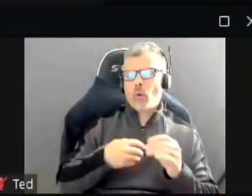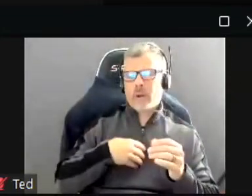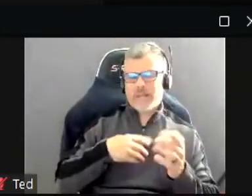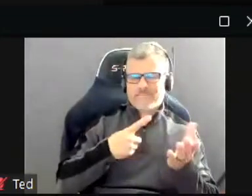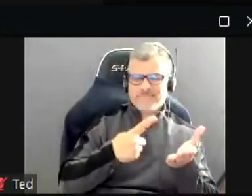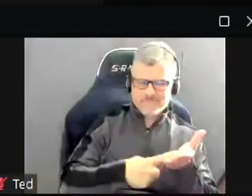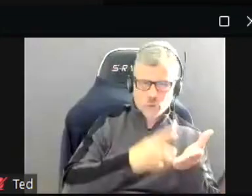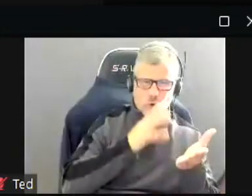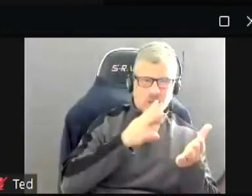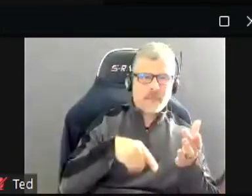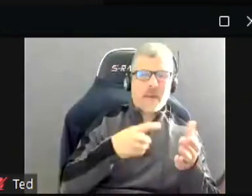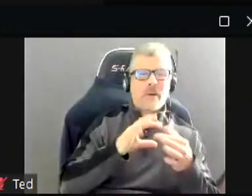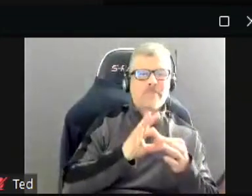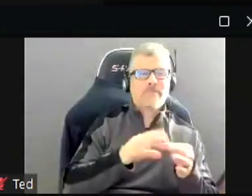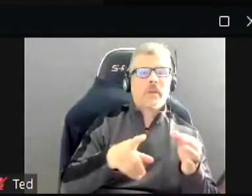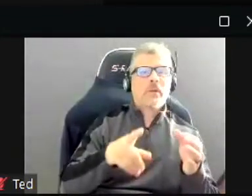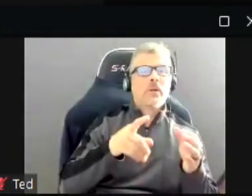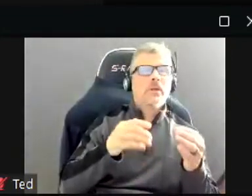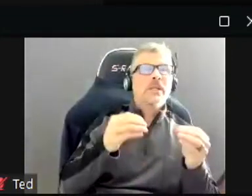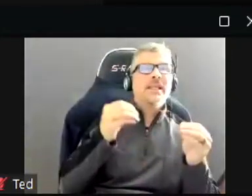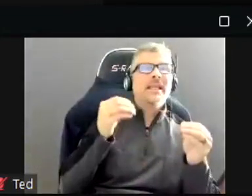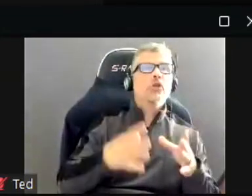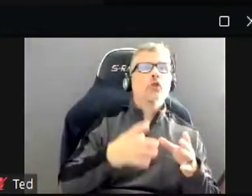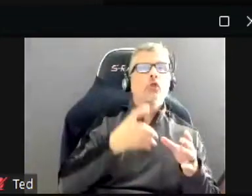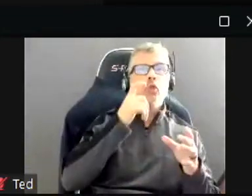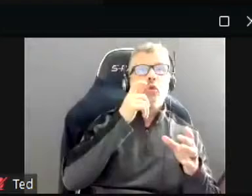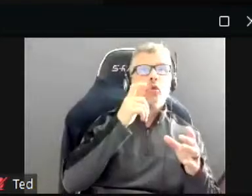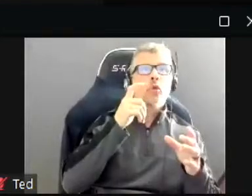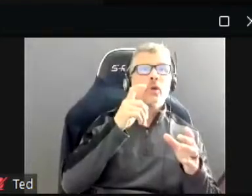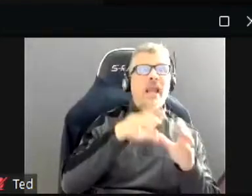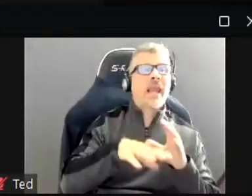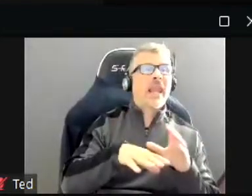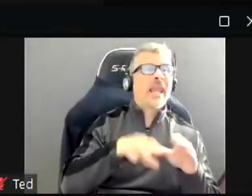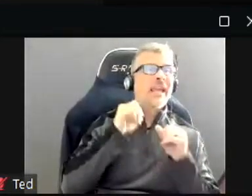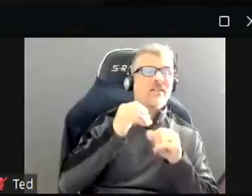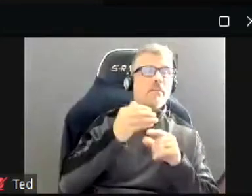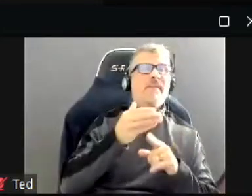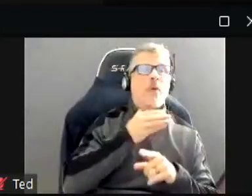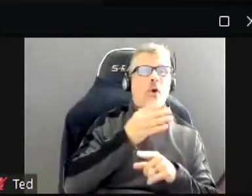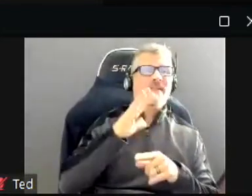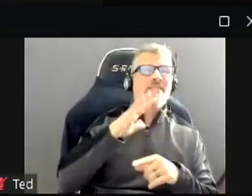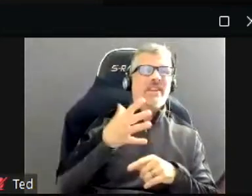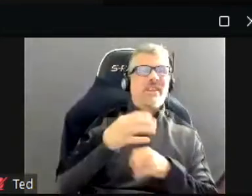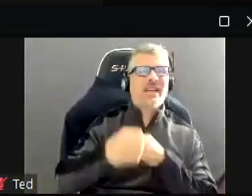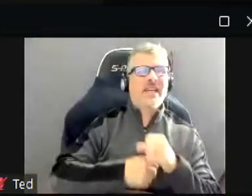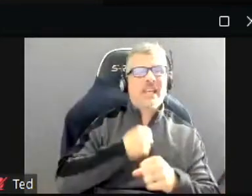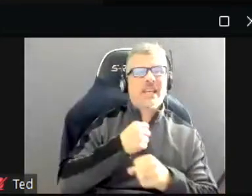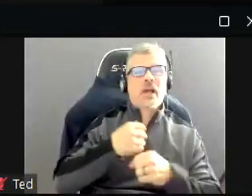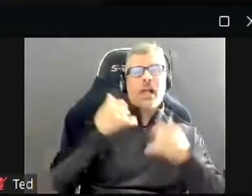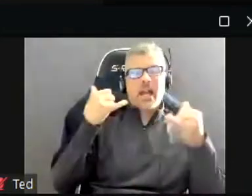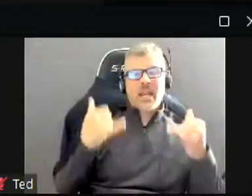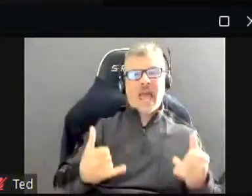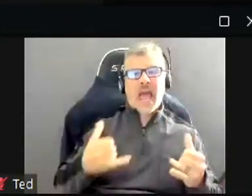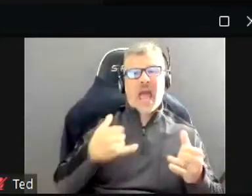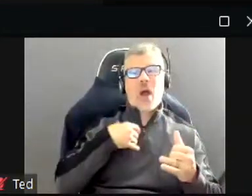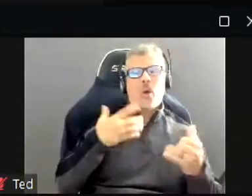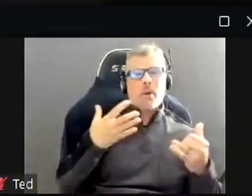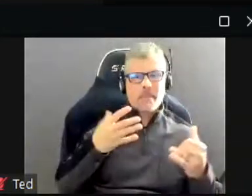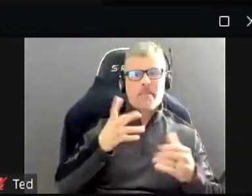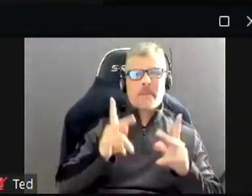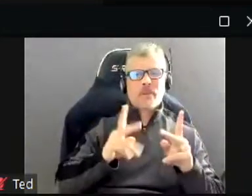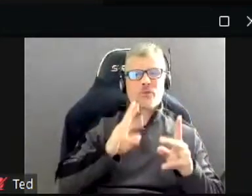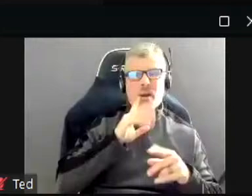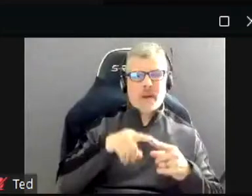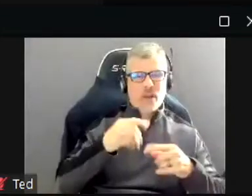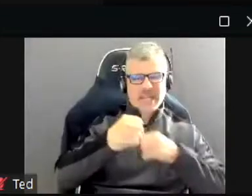teachers that would leave after, you know, before year 5, and now we're talking about it about year 3.